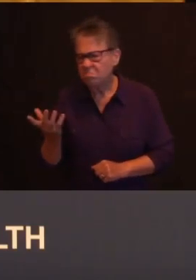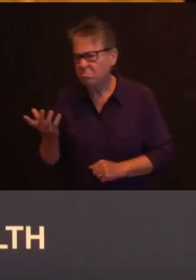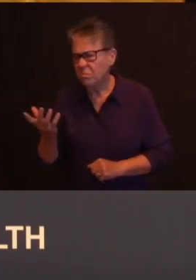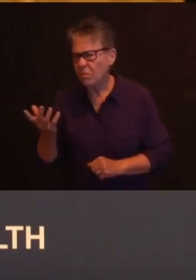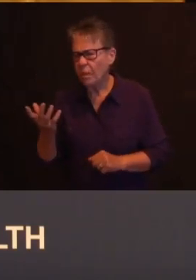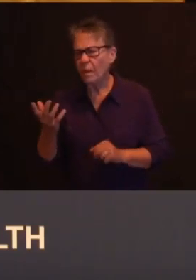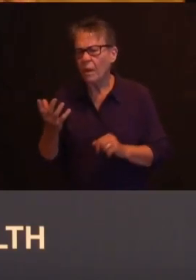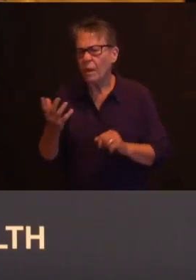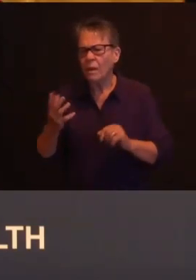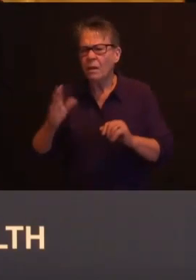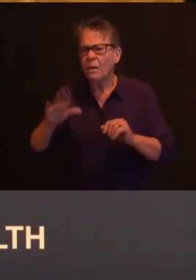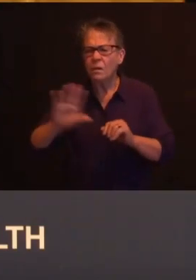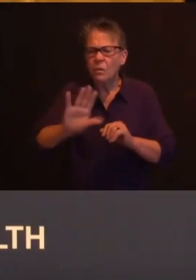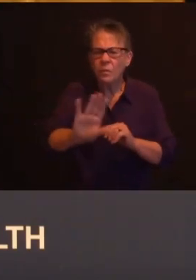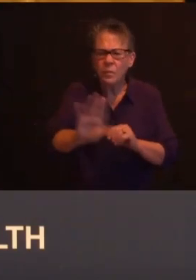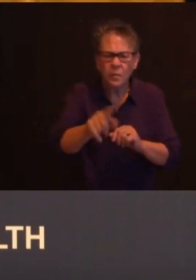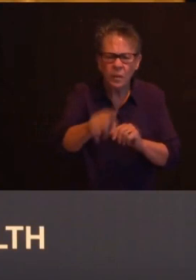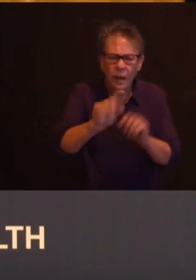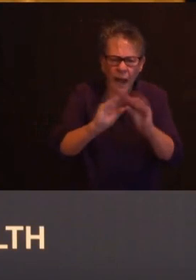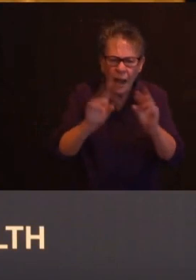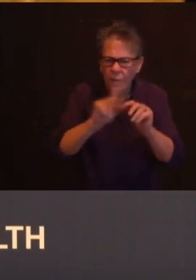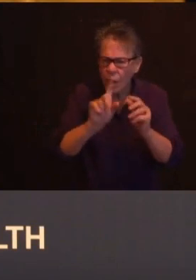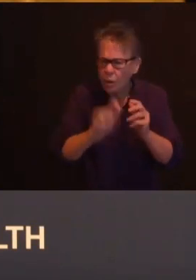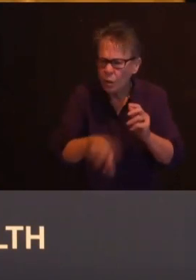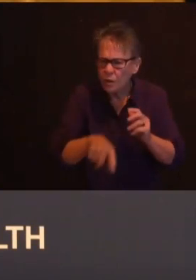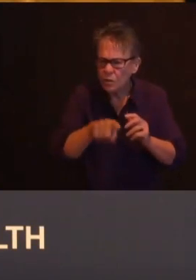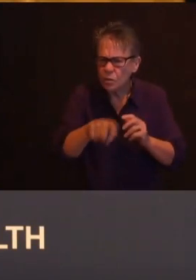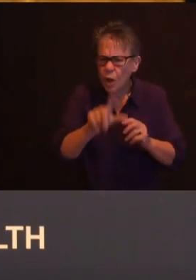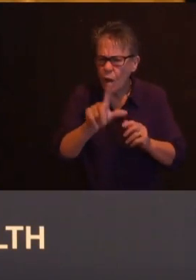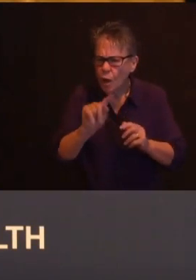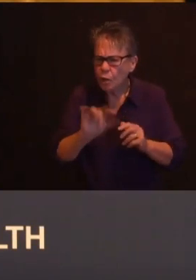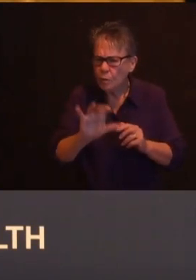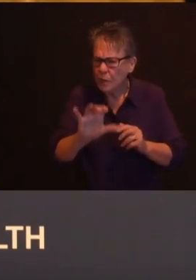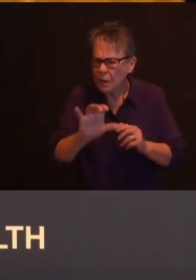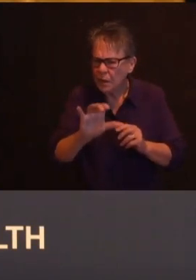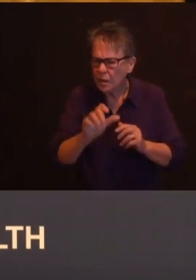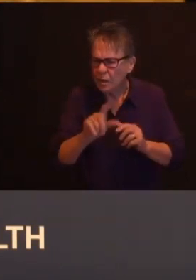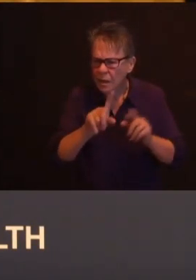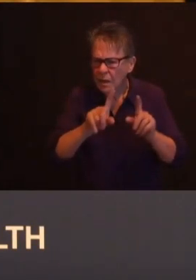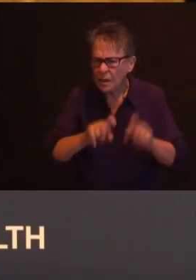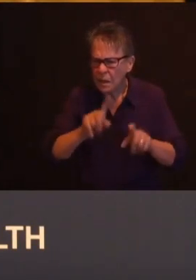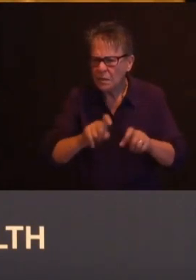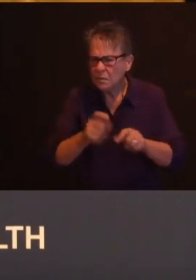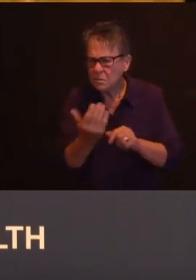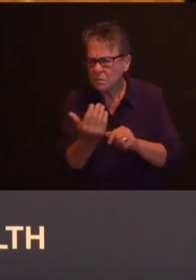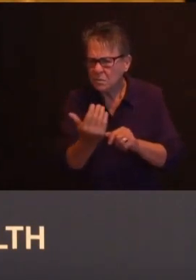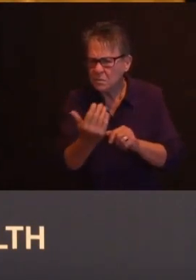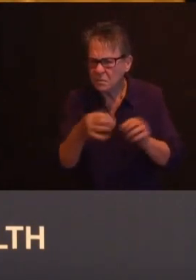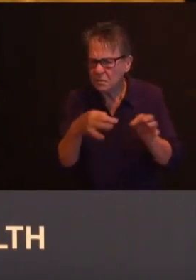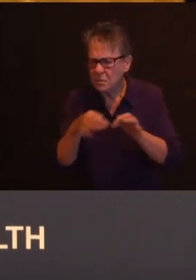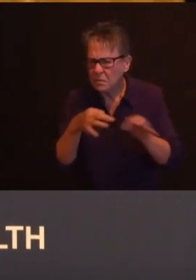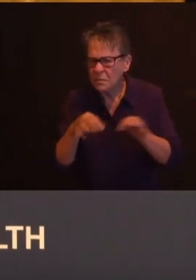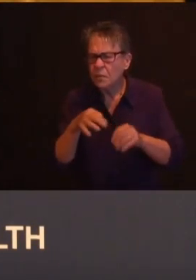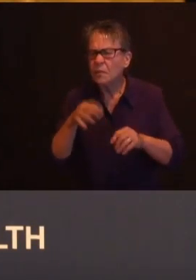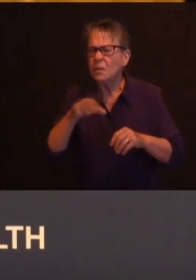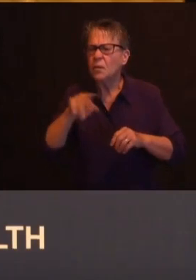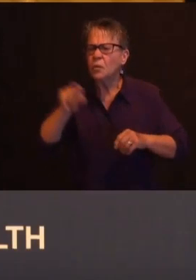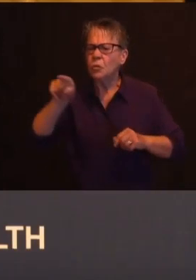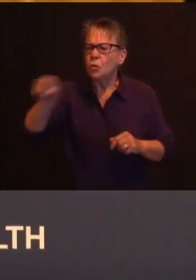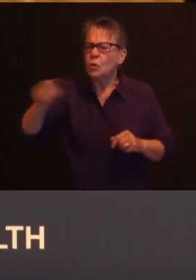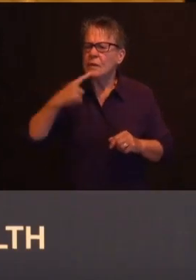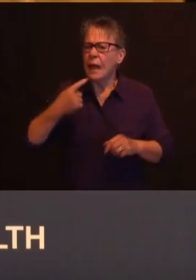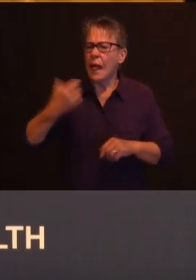in long-term care facilities, please? Last month, she said, I think something like 98% had completed. So I just